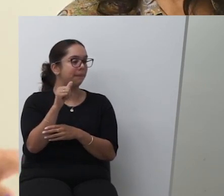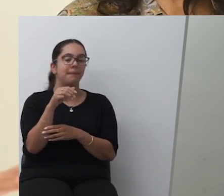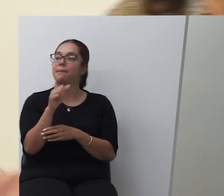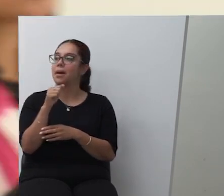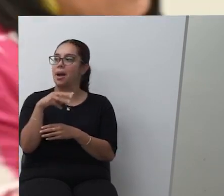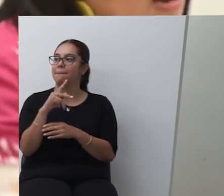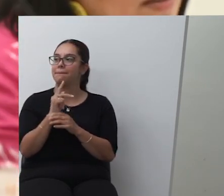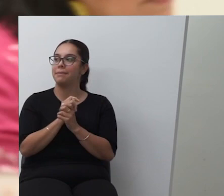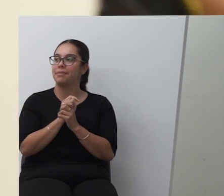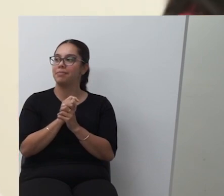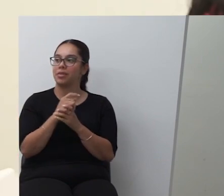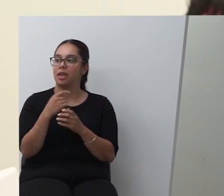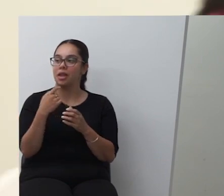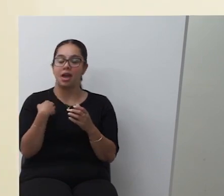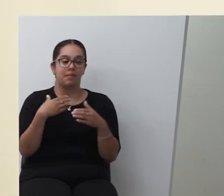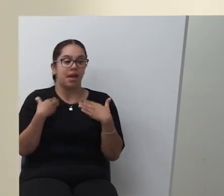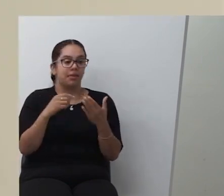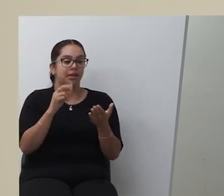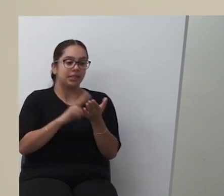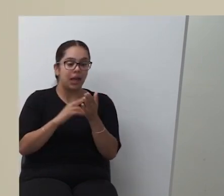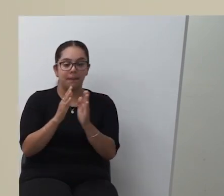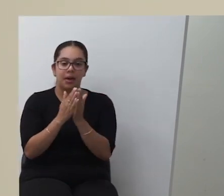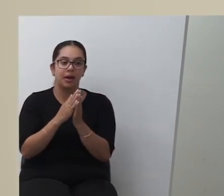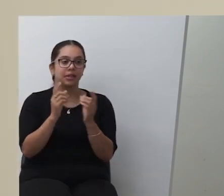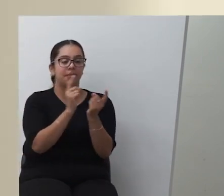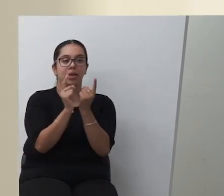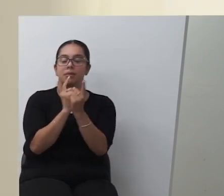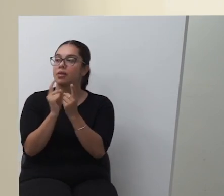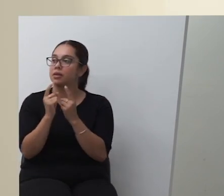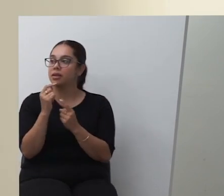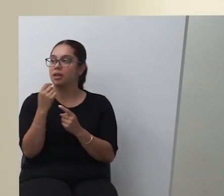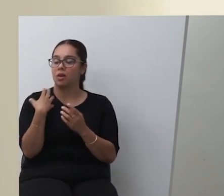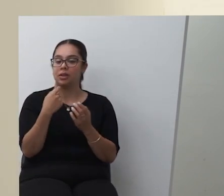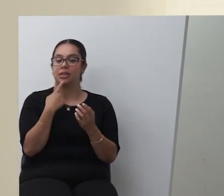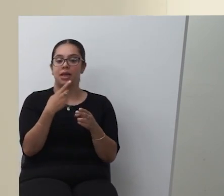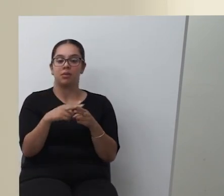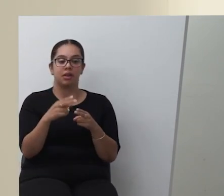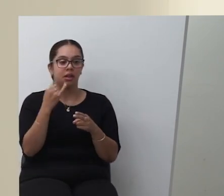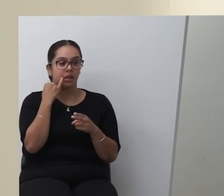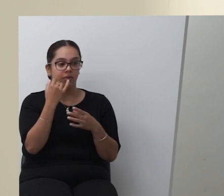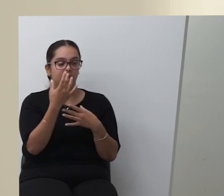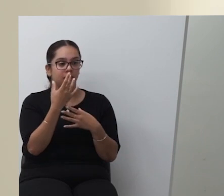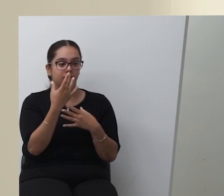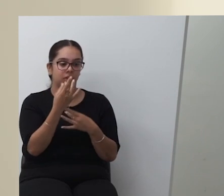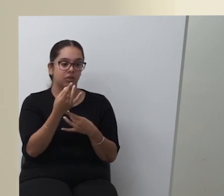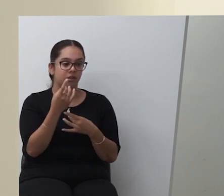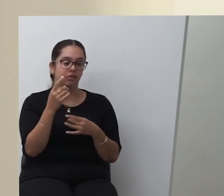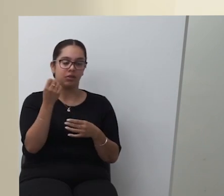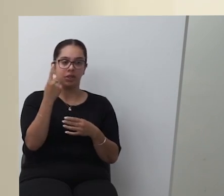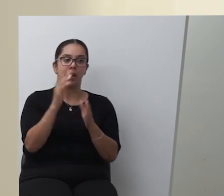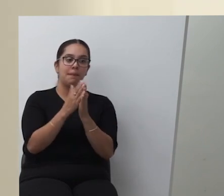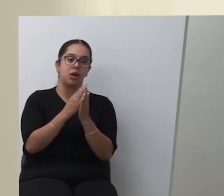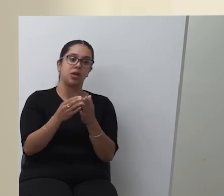books. Happy to sign books and talk and meet you all. I was just going to say quickly that if you're interested in digging into this, obviously the book is an option. It is a journal,